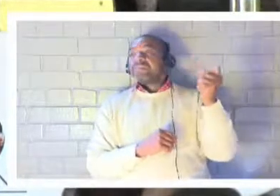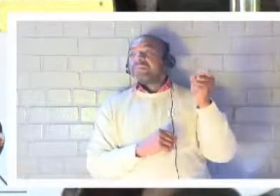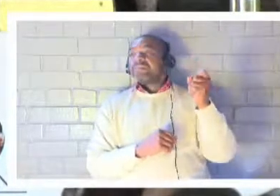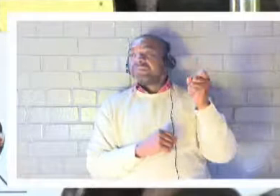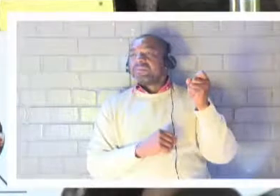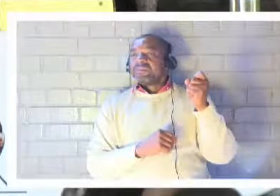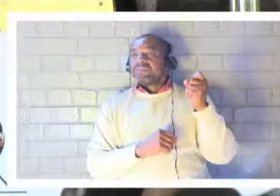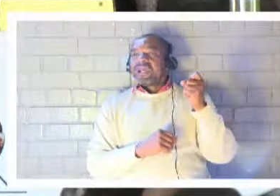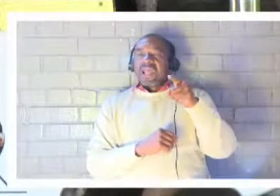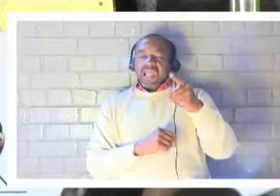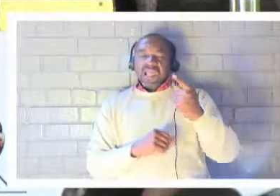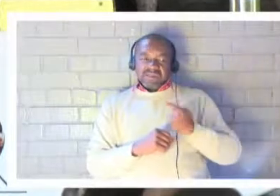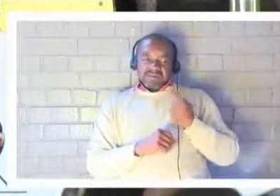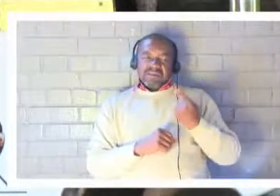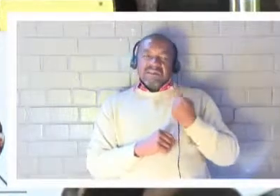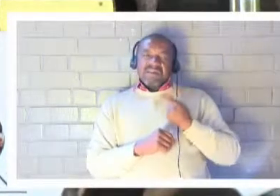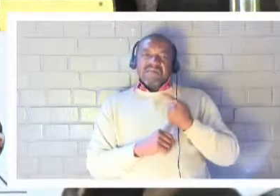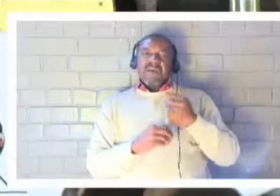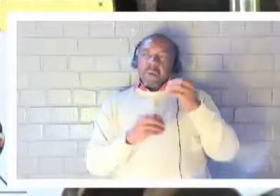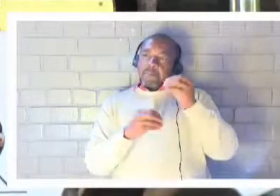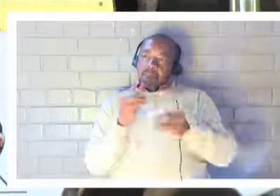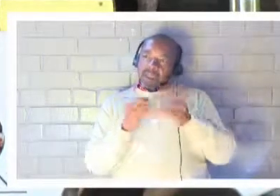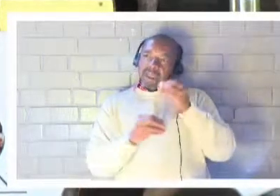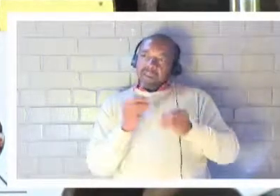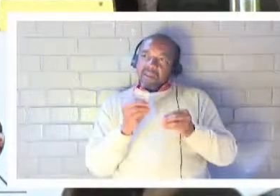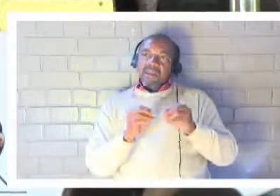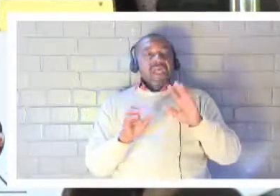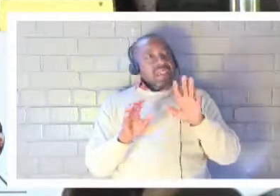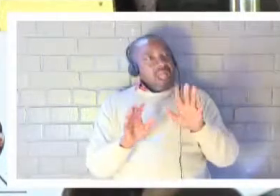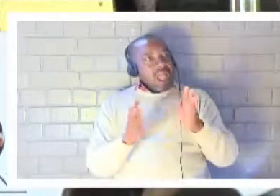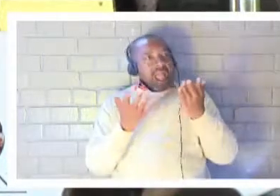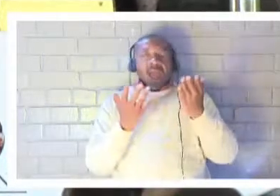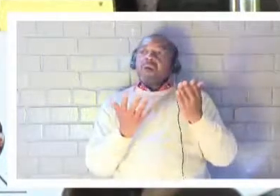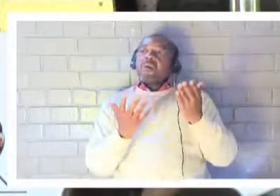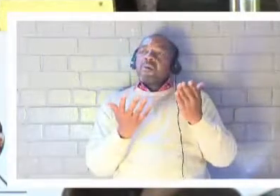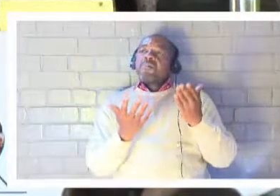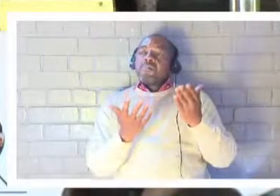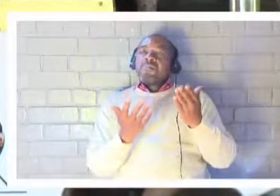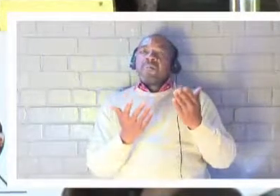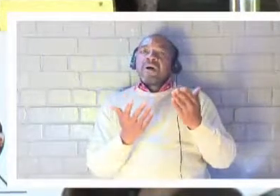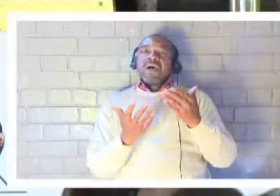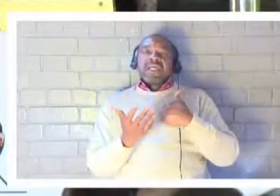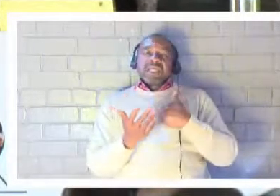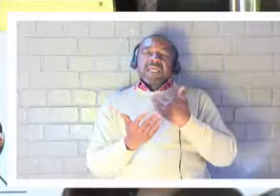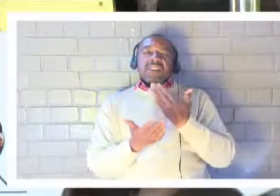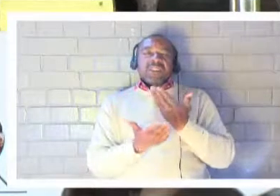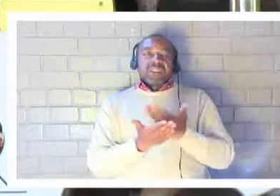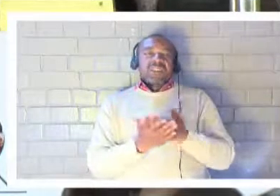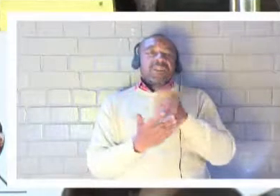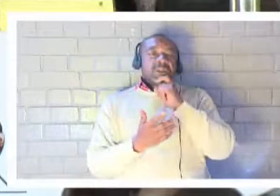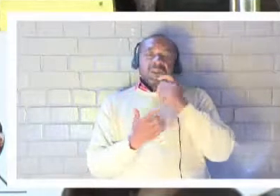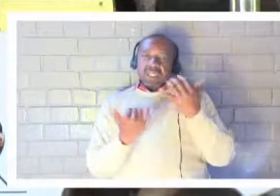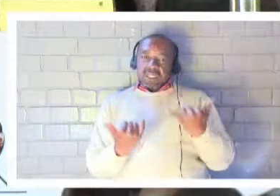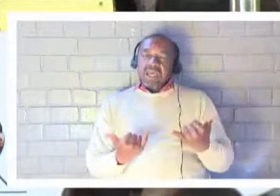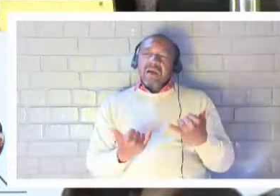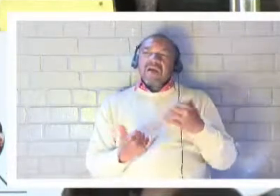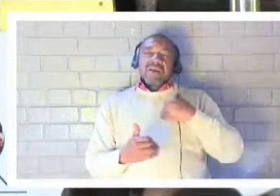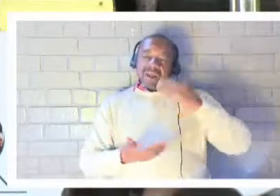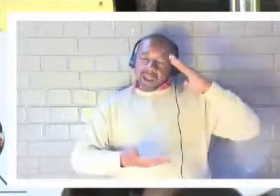is self-made due to the model that we currently using. We are